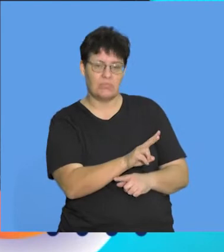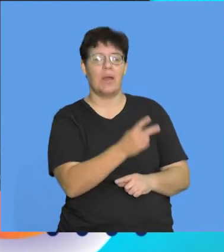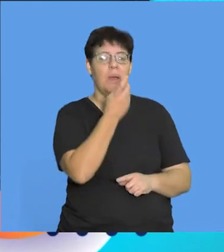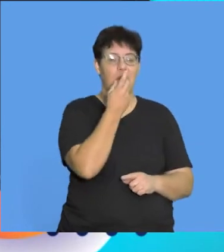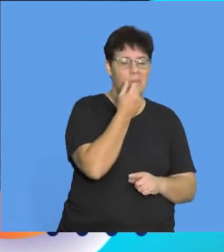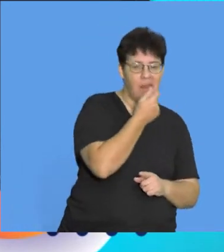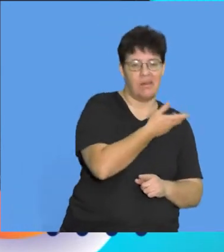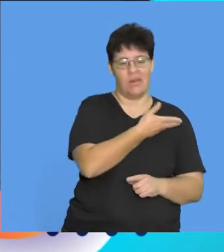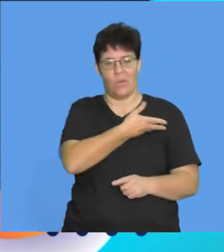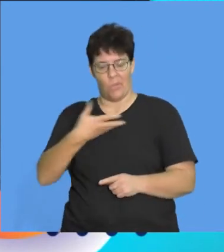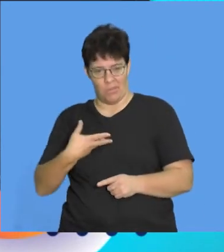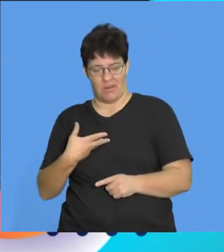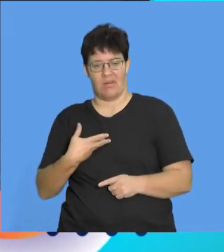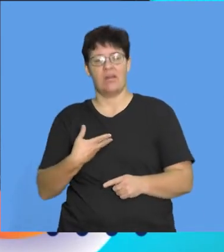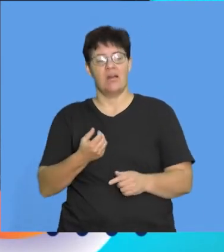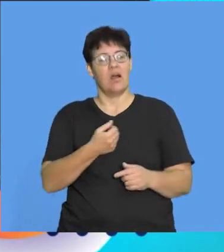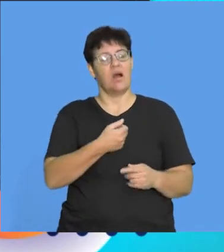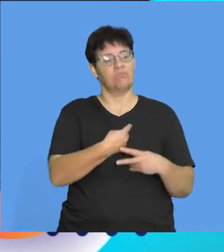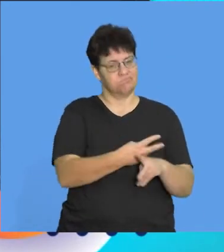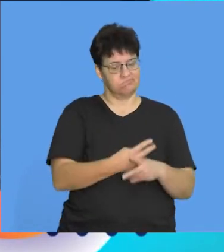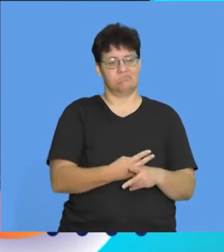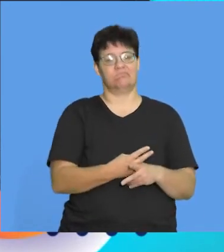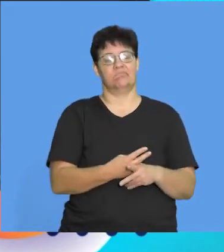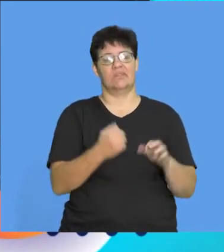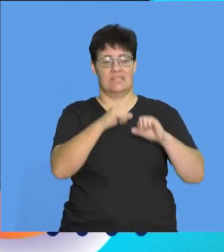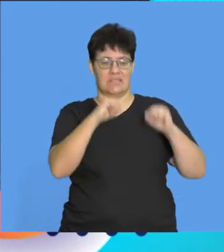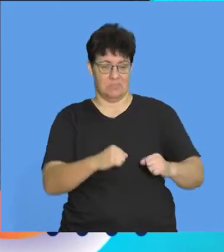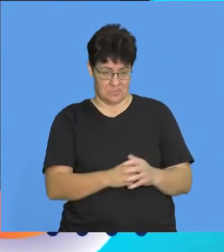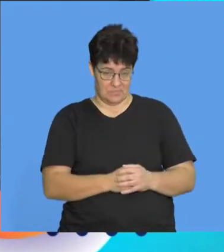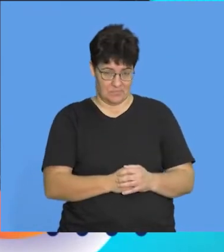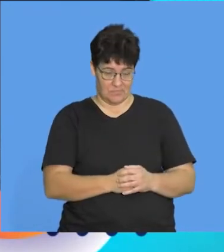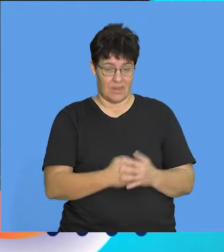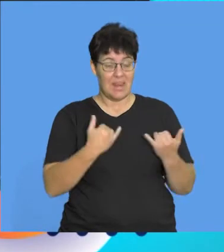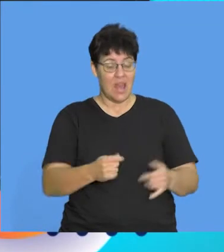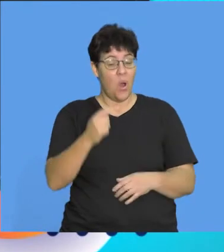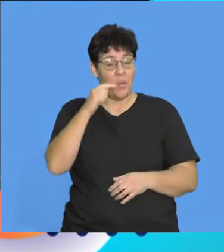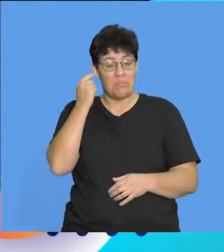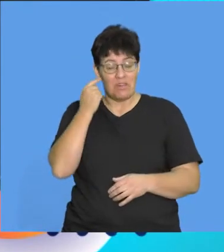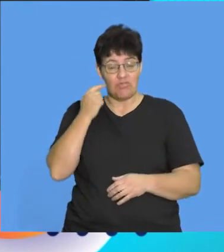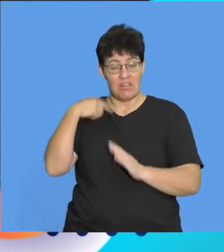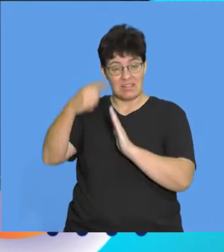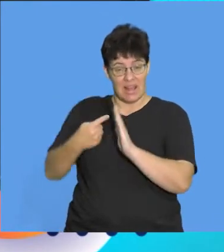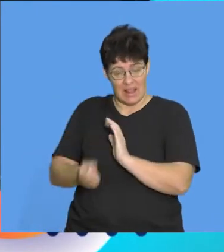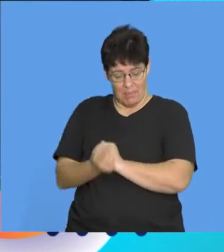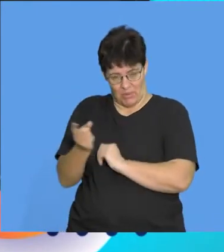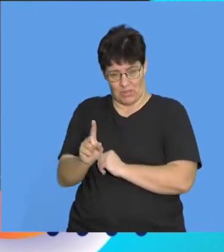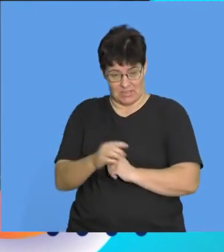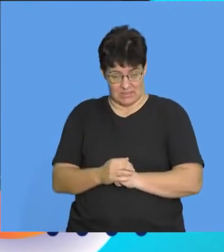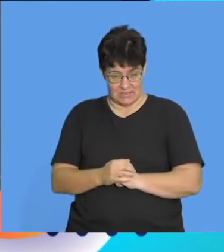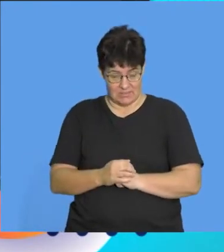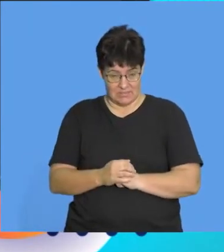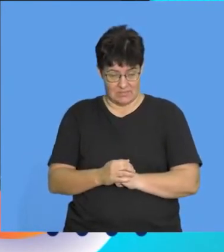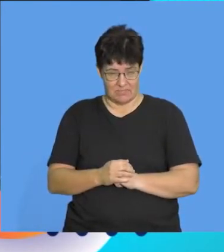systems. Today our focus is on understanding exactly what happens during the menstrual cycle. We will look